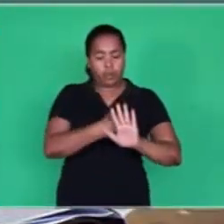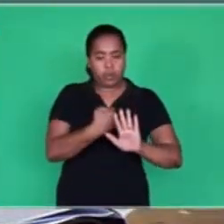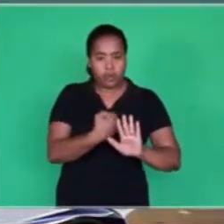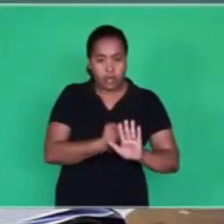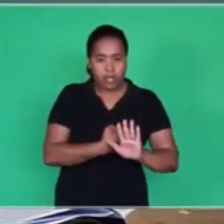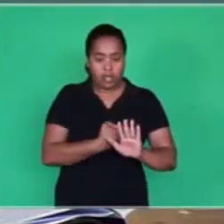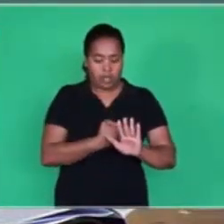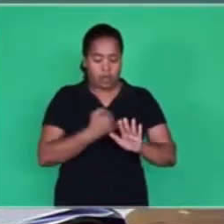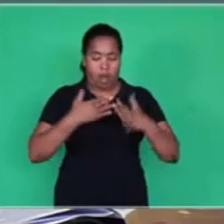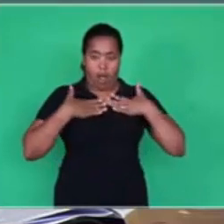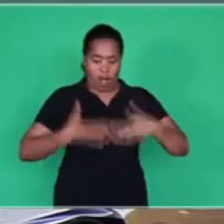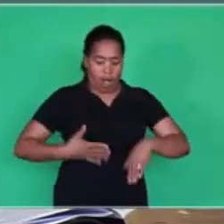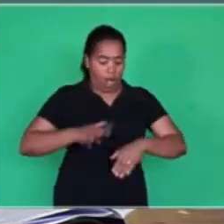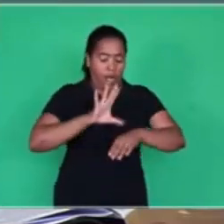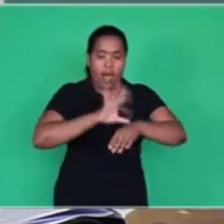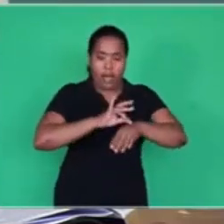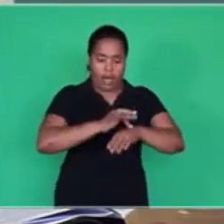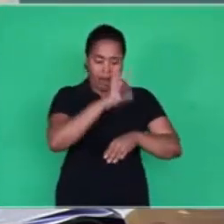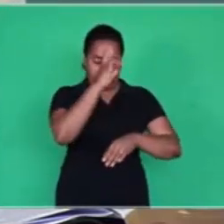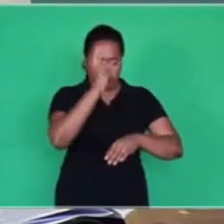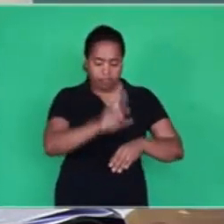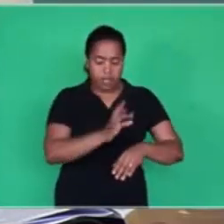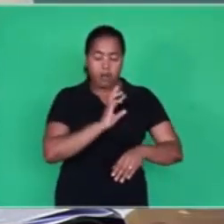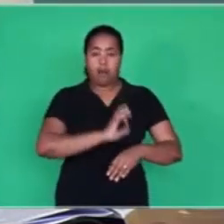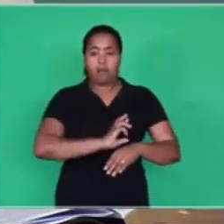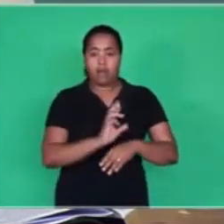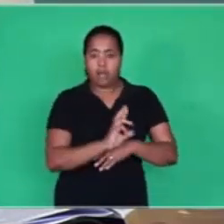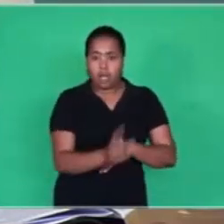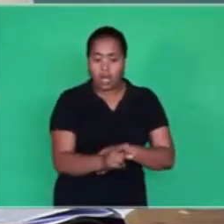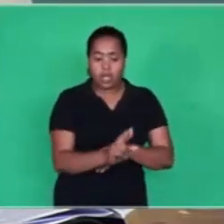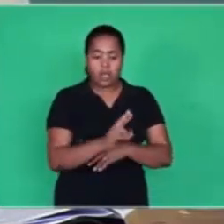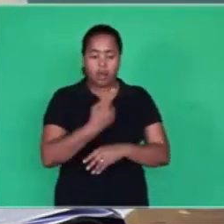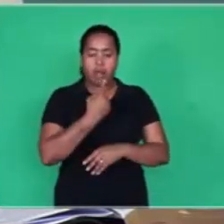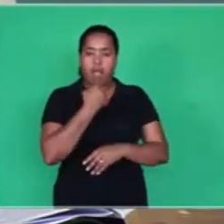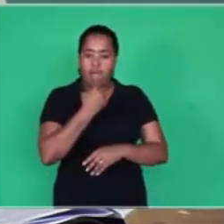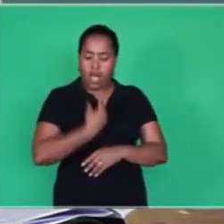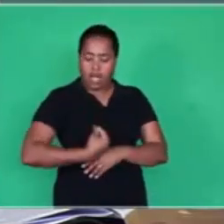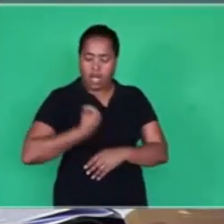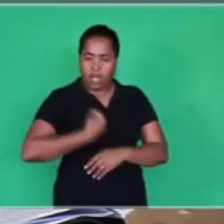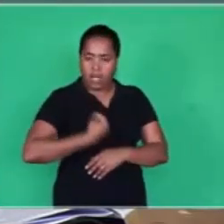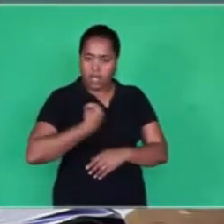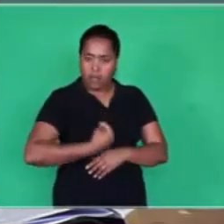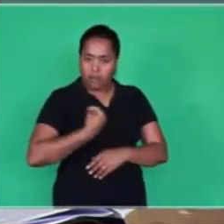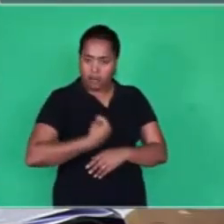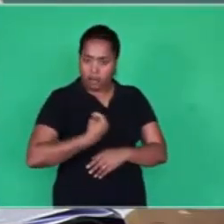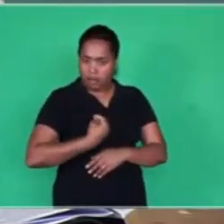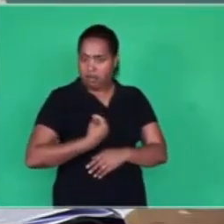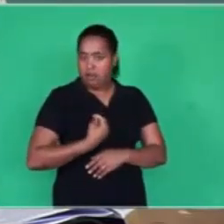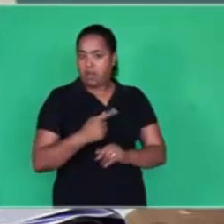pride of life. All of this will rot.